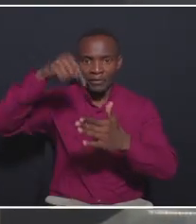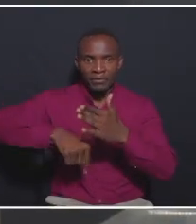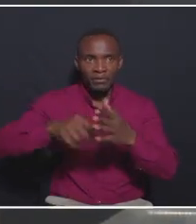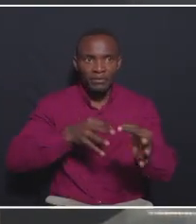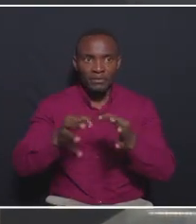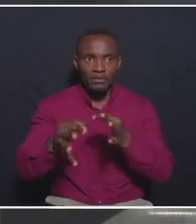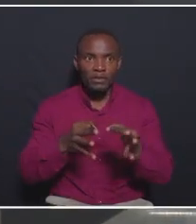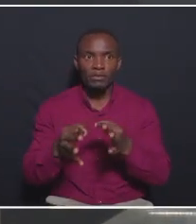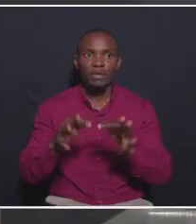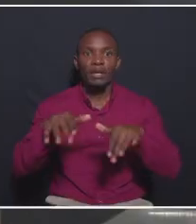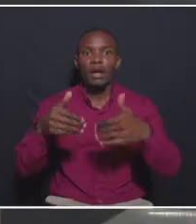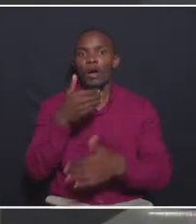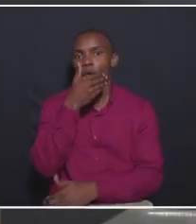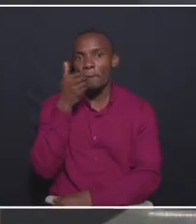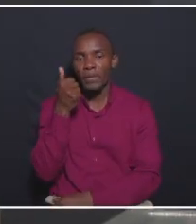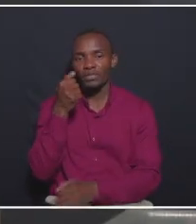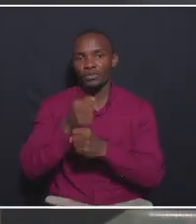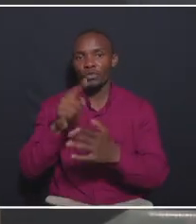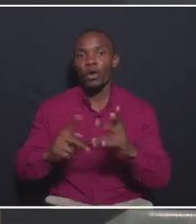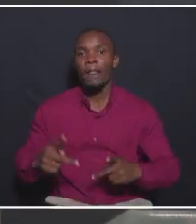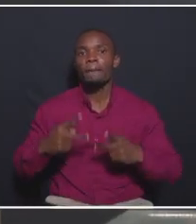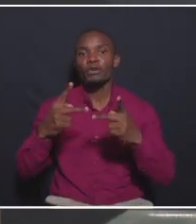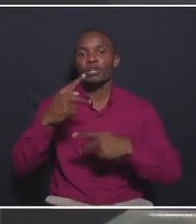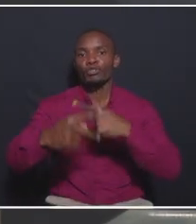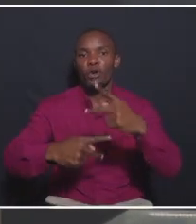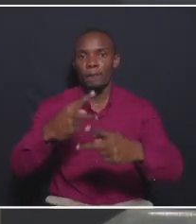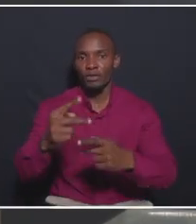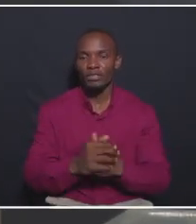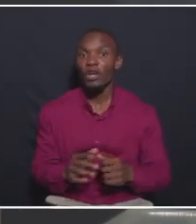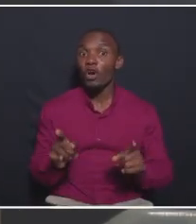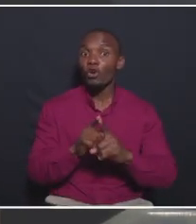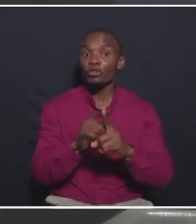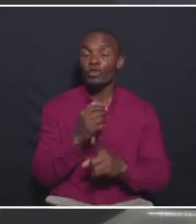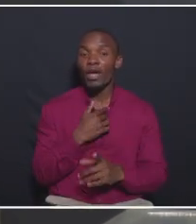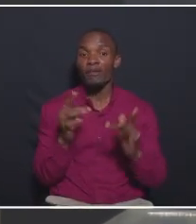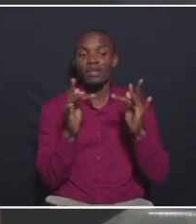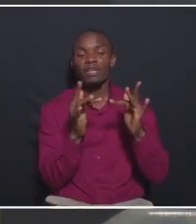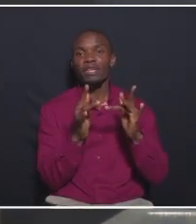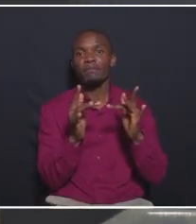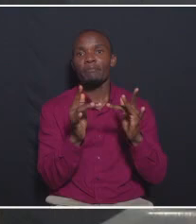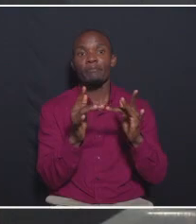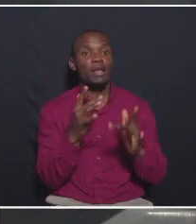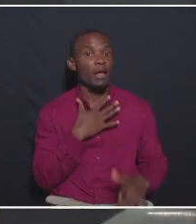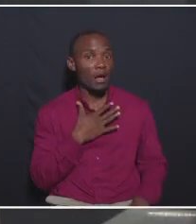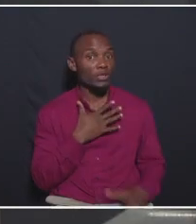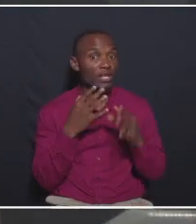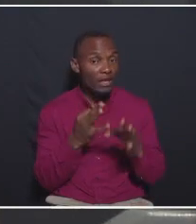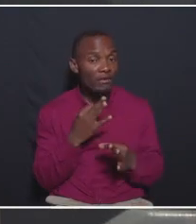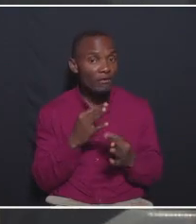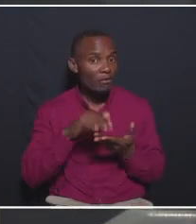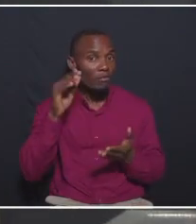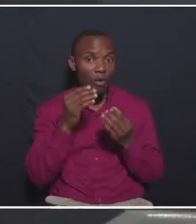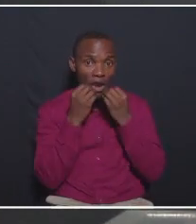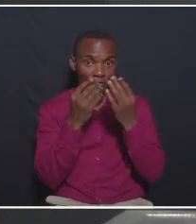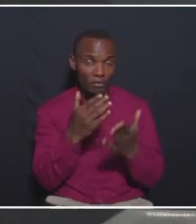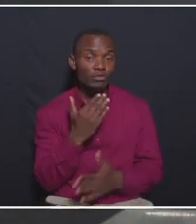about the post-production processes. So yeah, and also catch our email in case you also want more information. We can